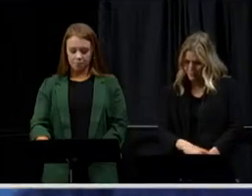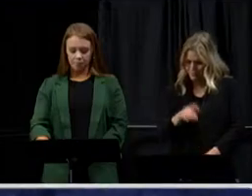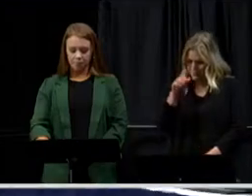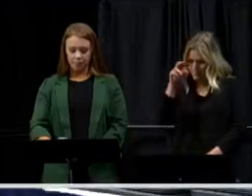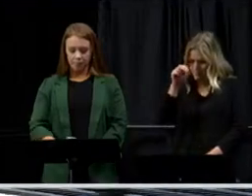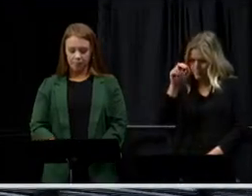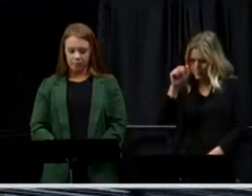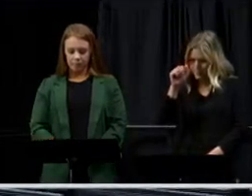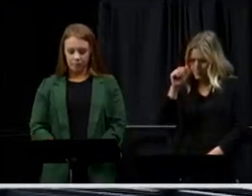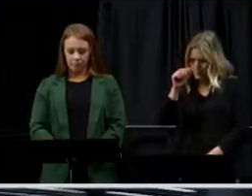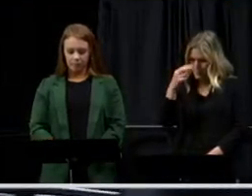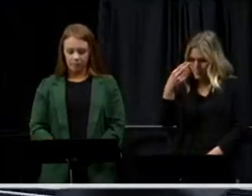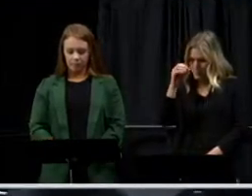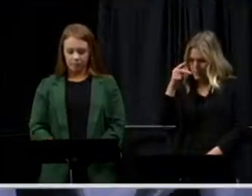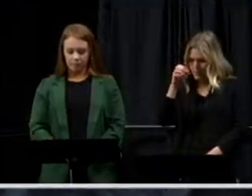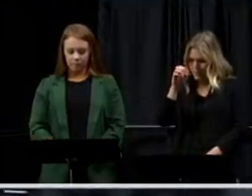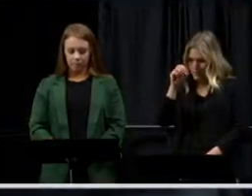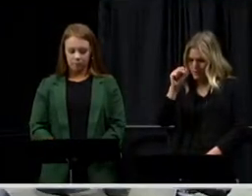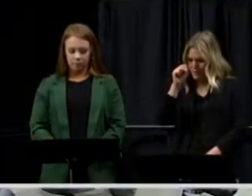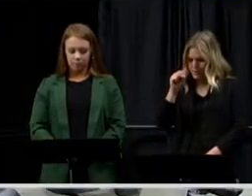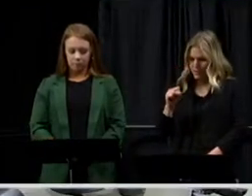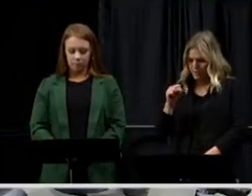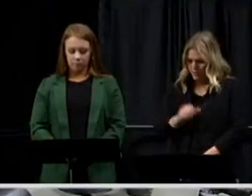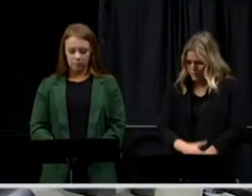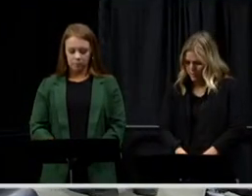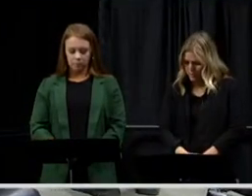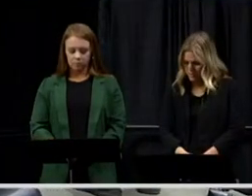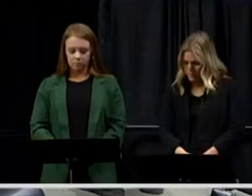Nevea Hope Southern.